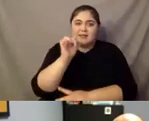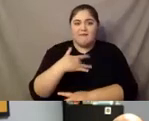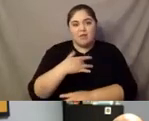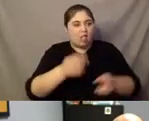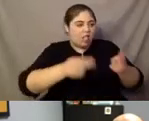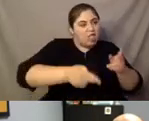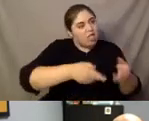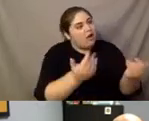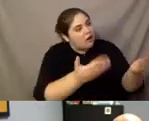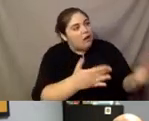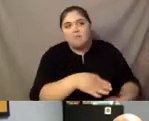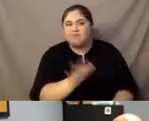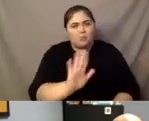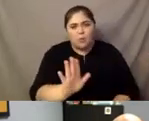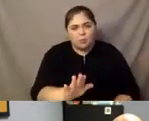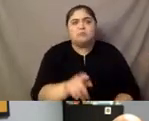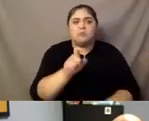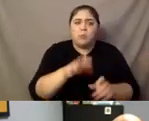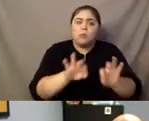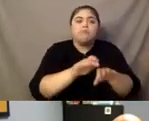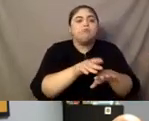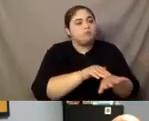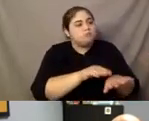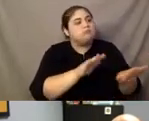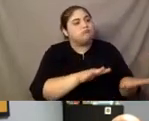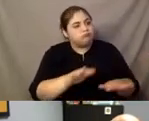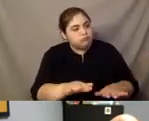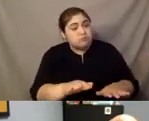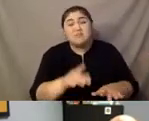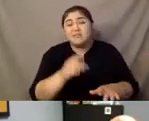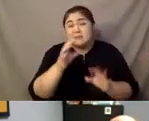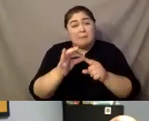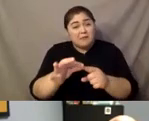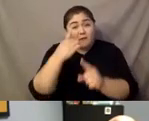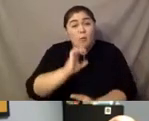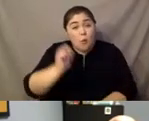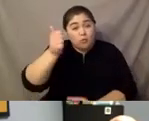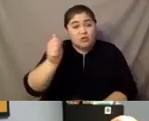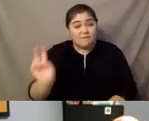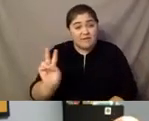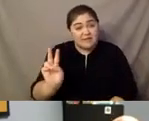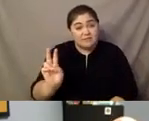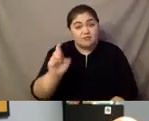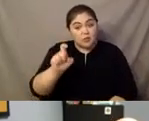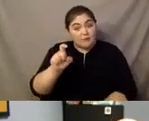interview. Again, when we talk about elderly victims, we always have to take into account